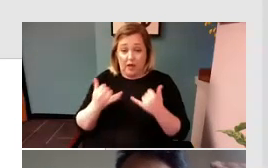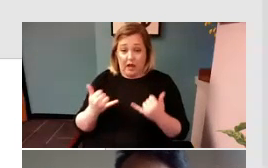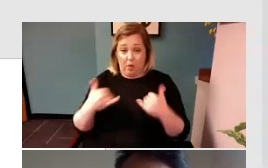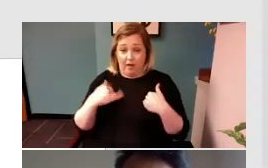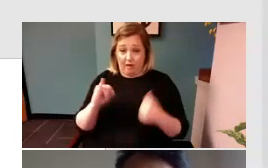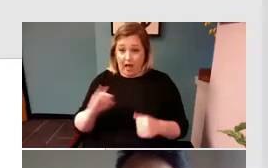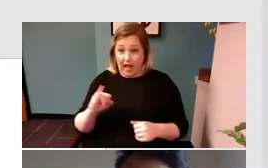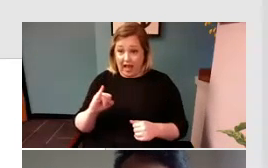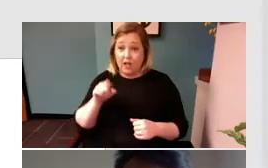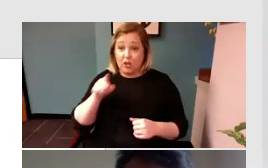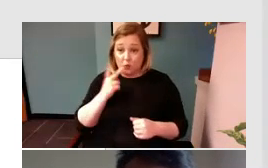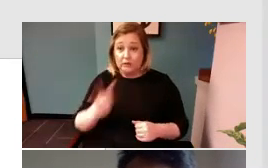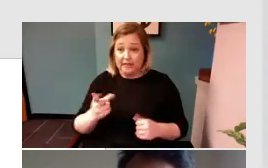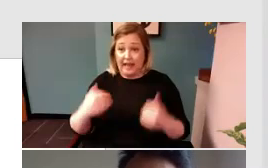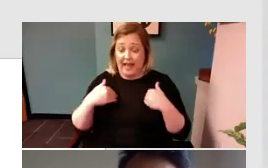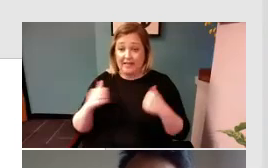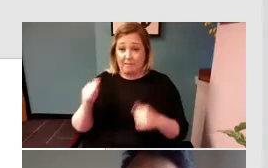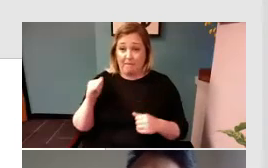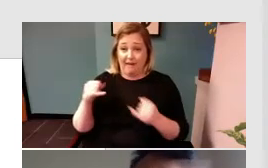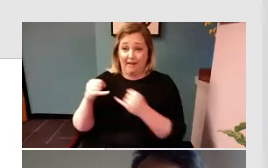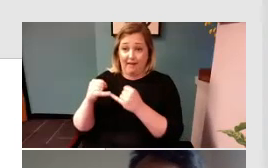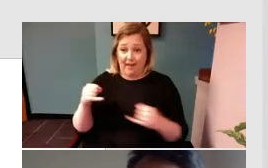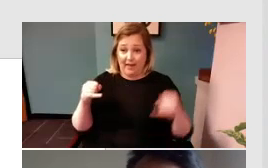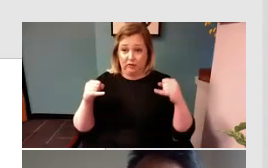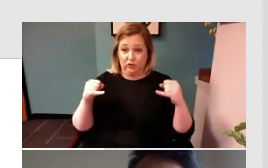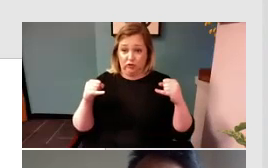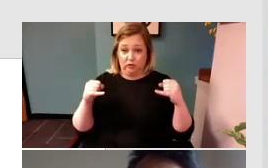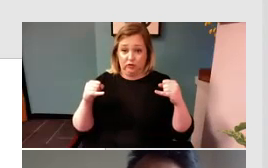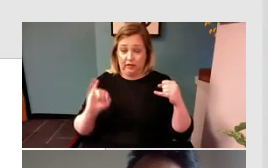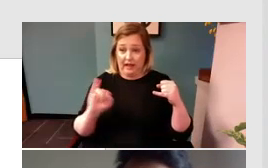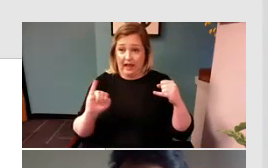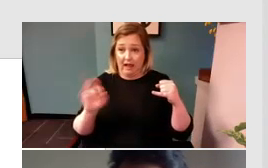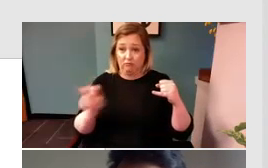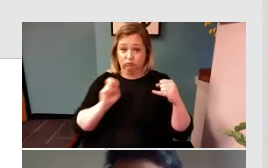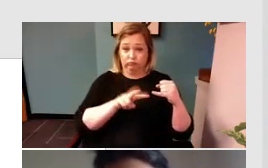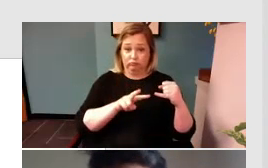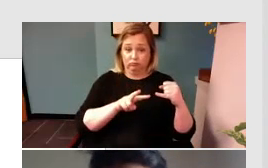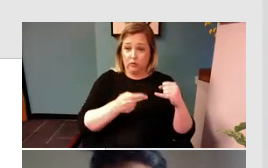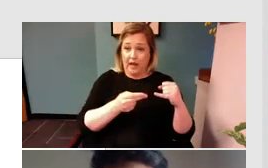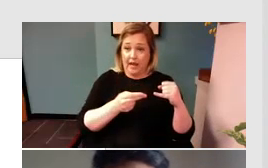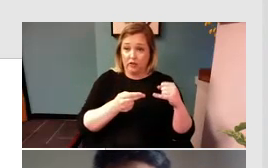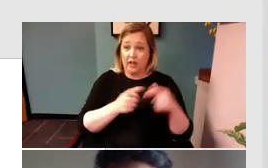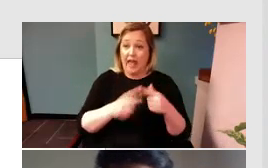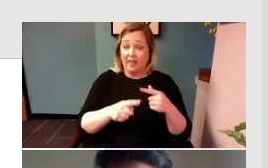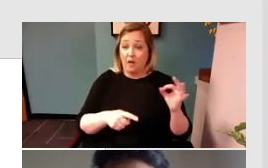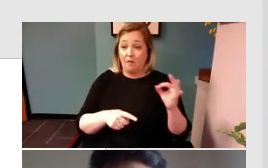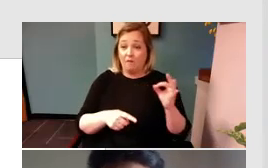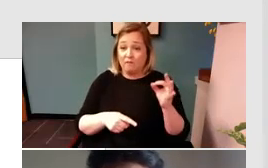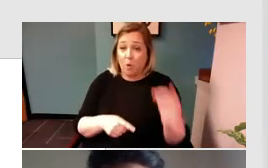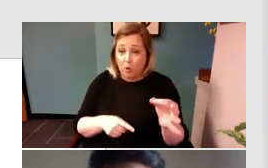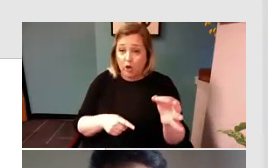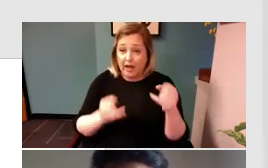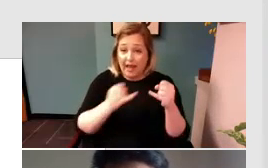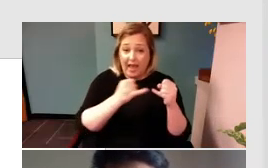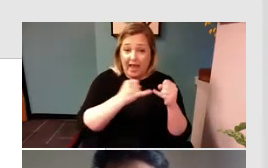back edge from I to H, and there is a forward edge from H to F. So this connects the two trees, but